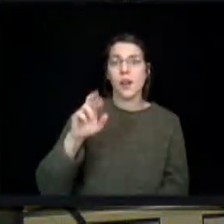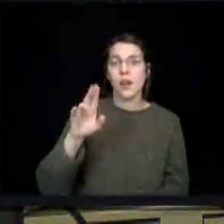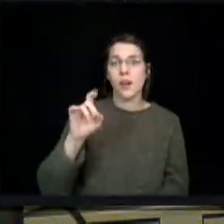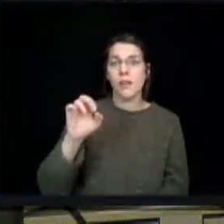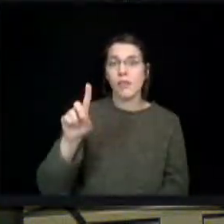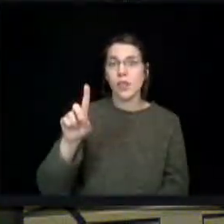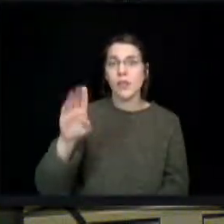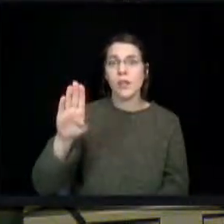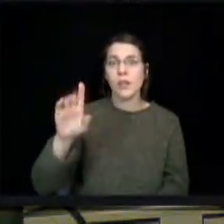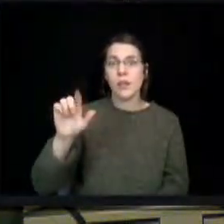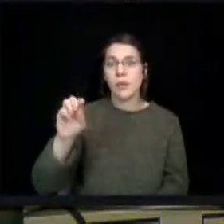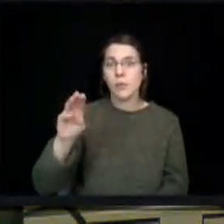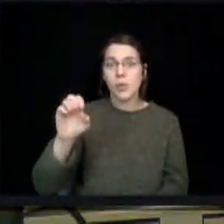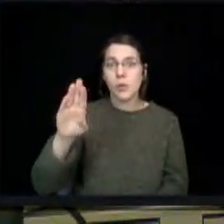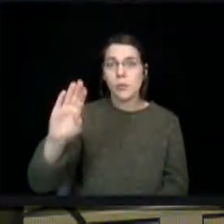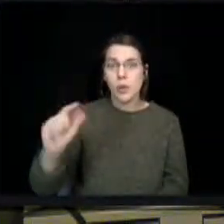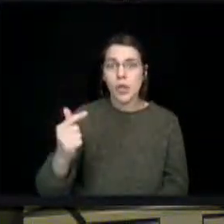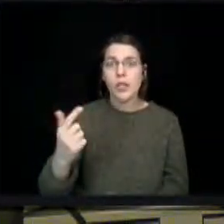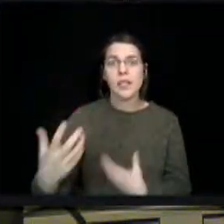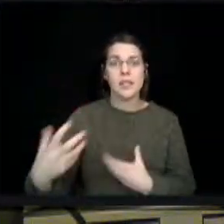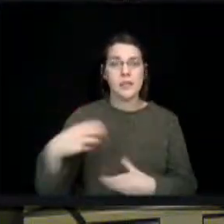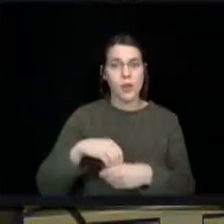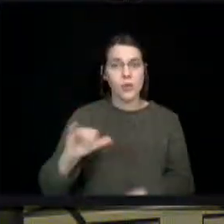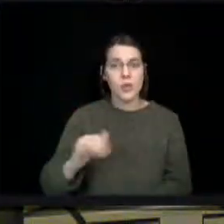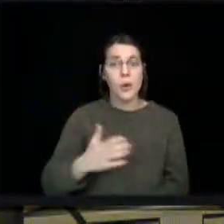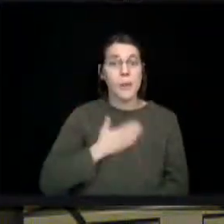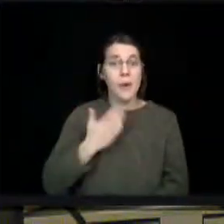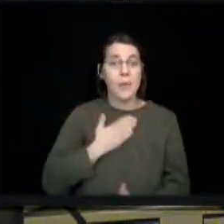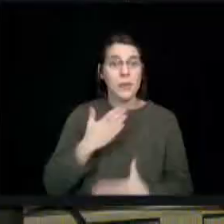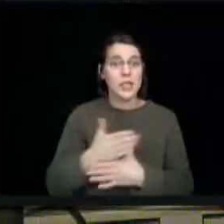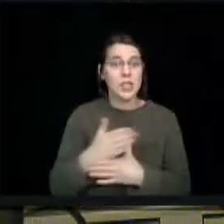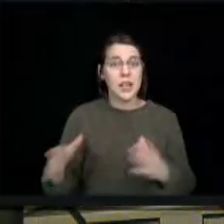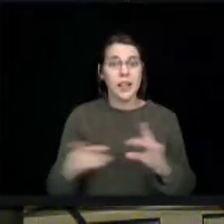We have been featured nationally for leading in this